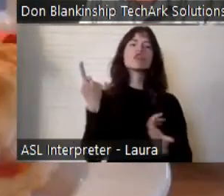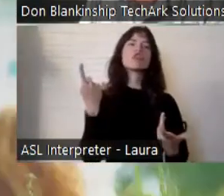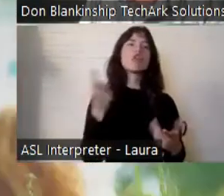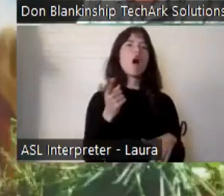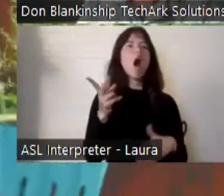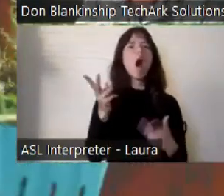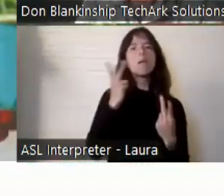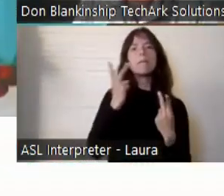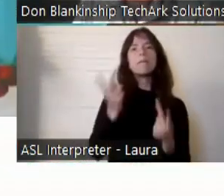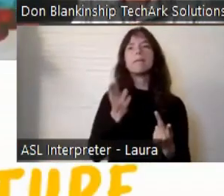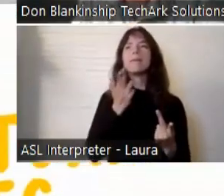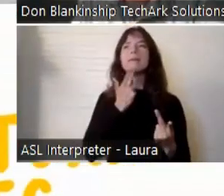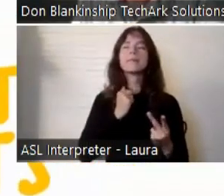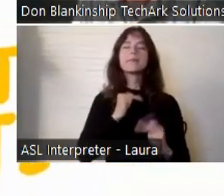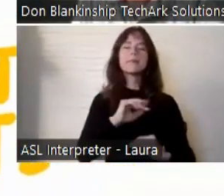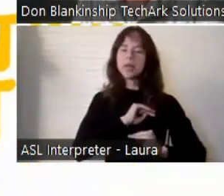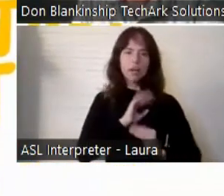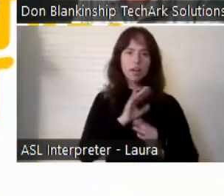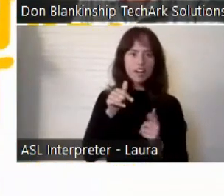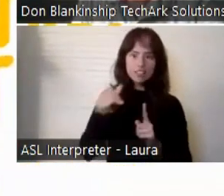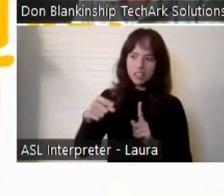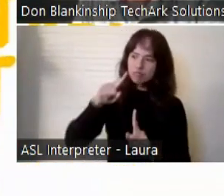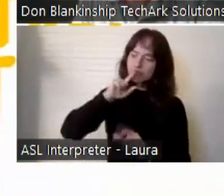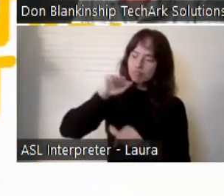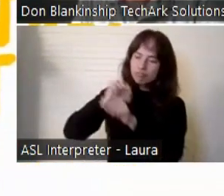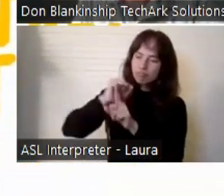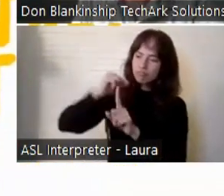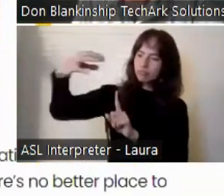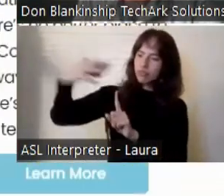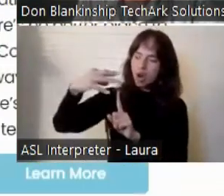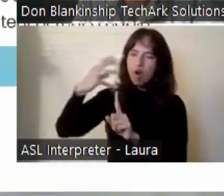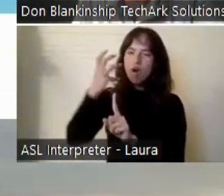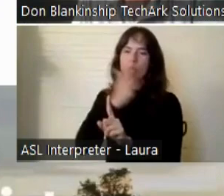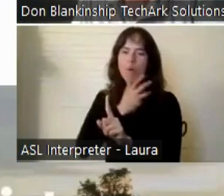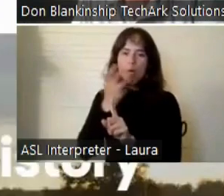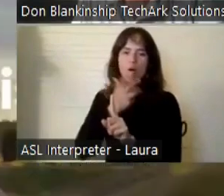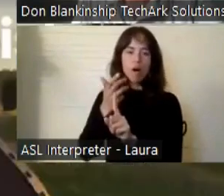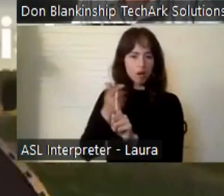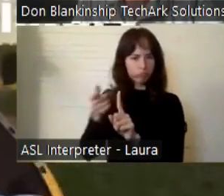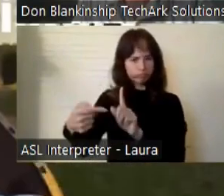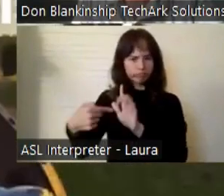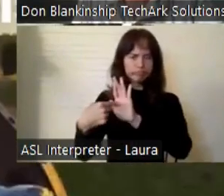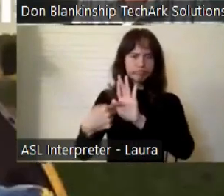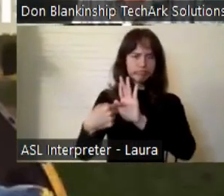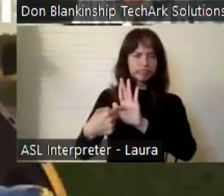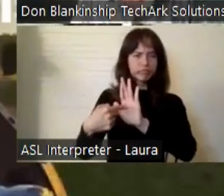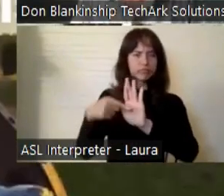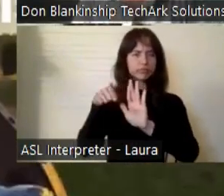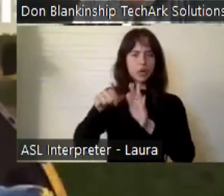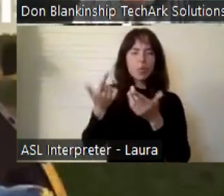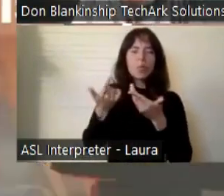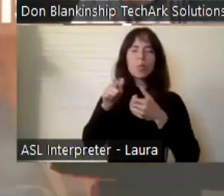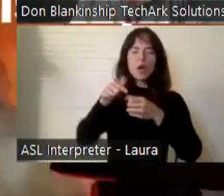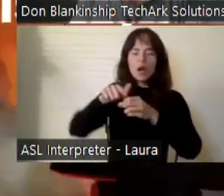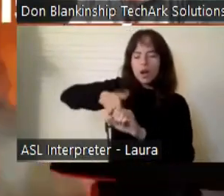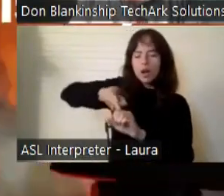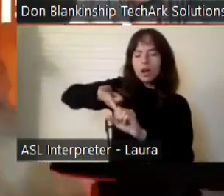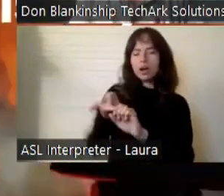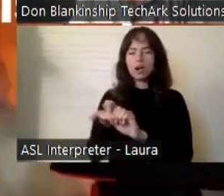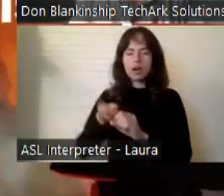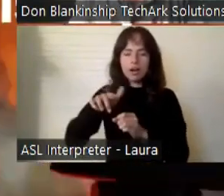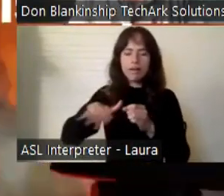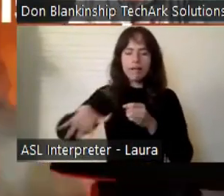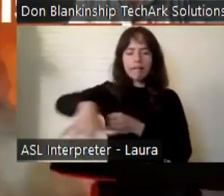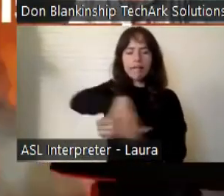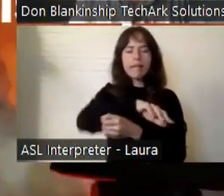the fun things that you can do as you're visiting Virginia and Virginia Beach and other surrounding areas within this region. So when we